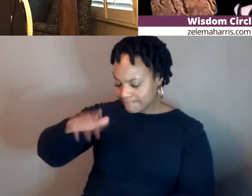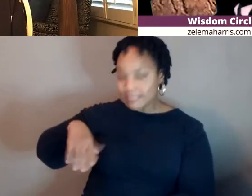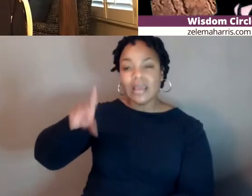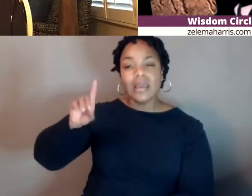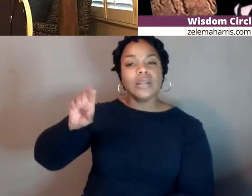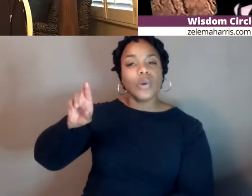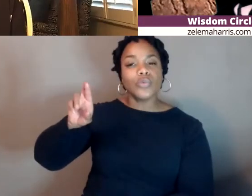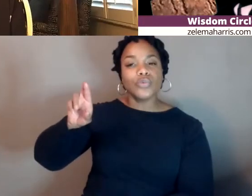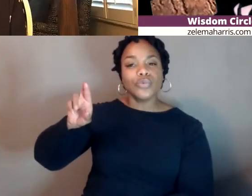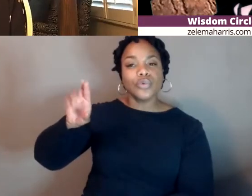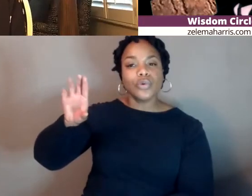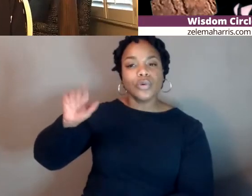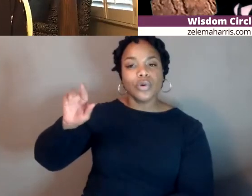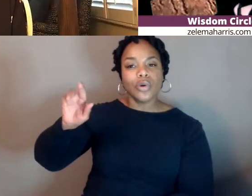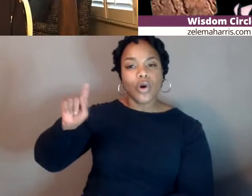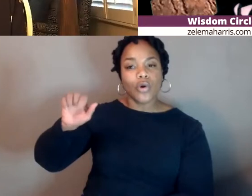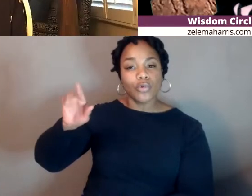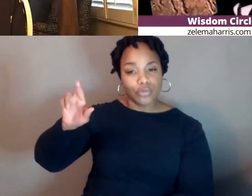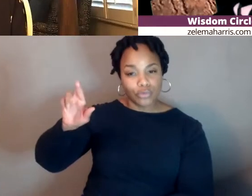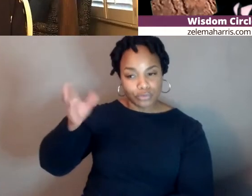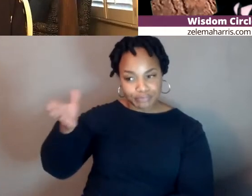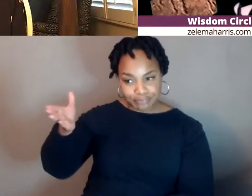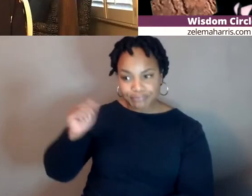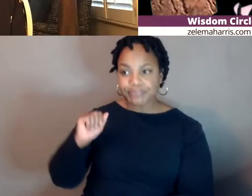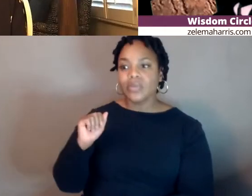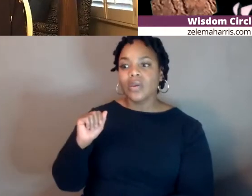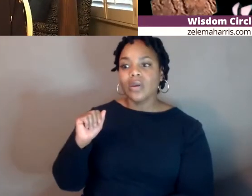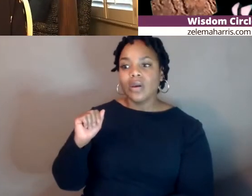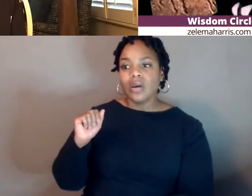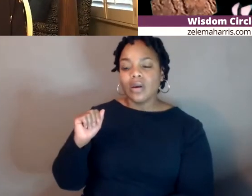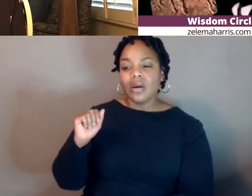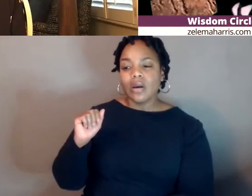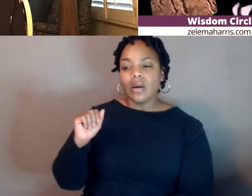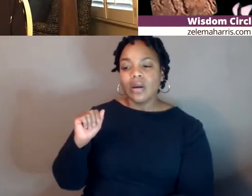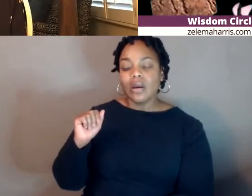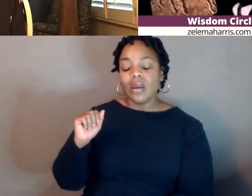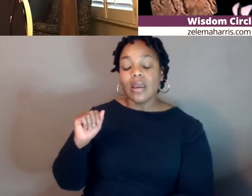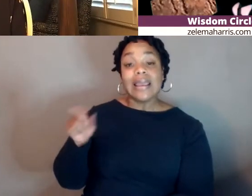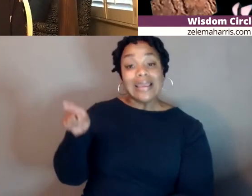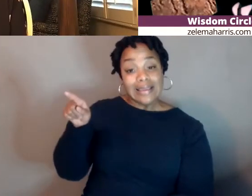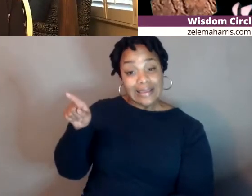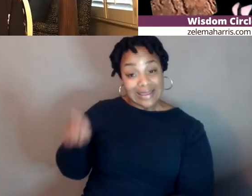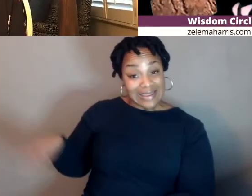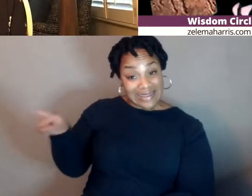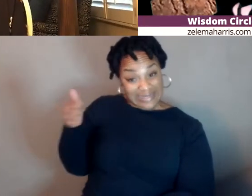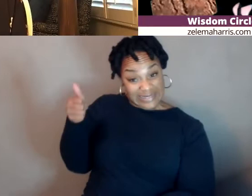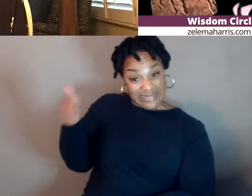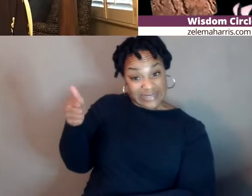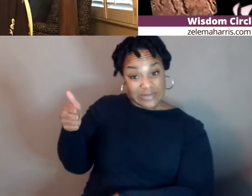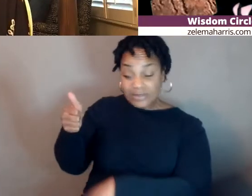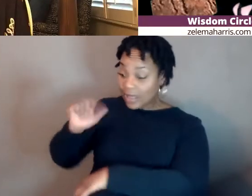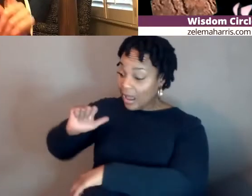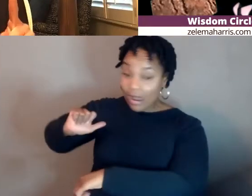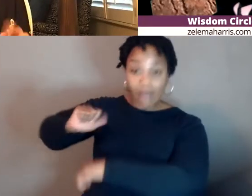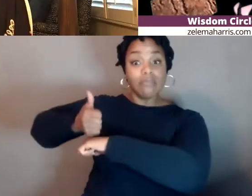Dr. Carter. And he founded Black History Week.